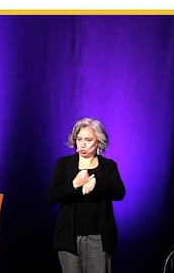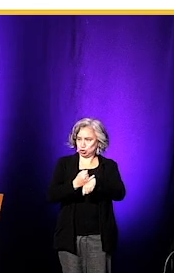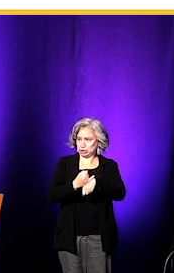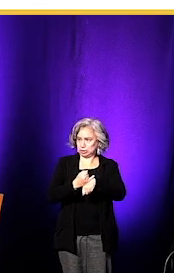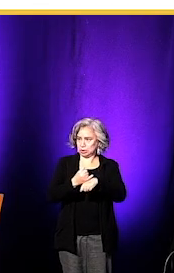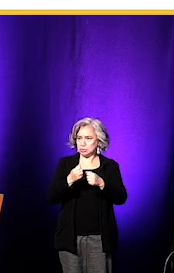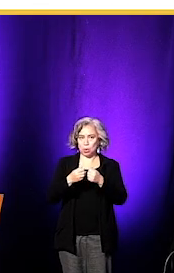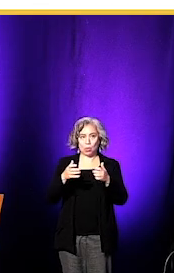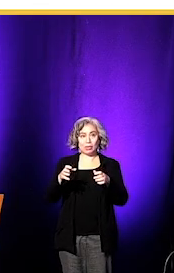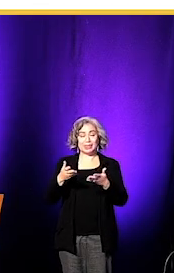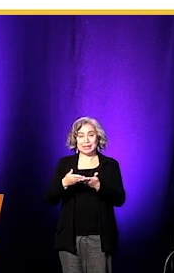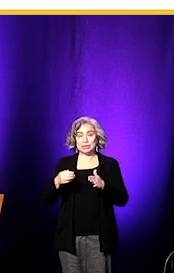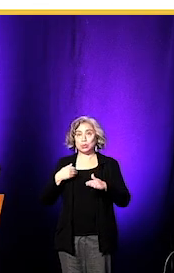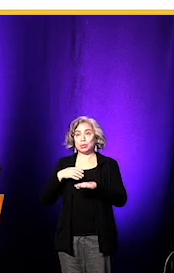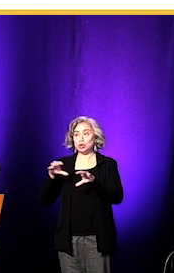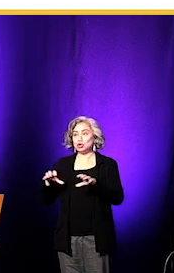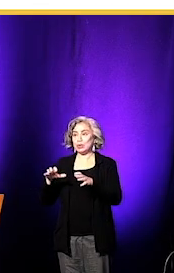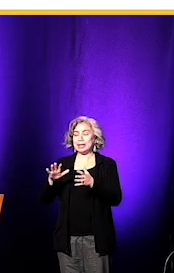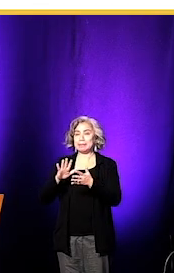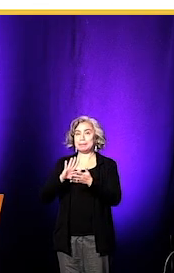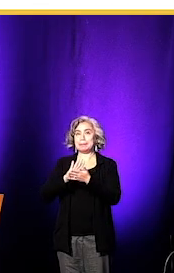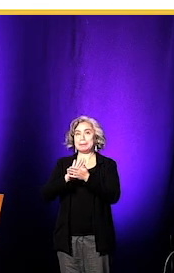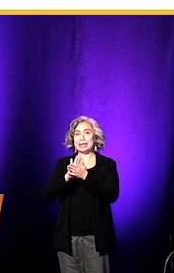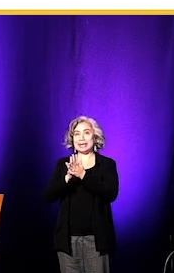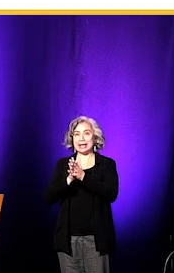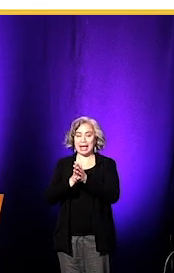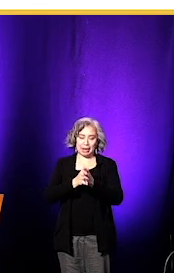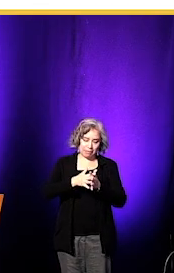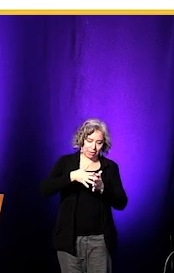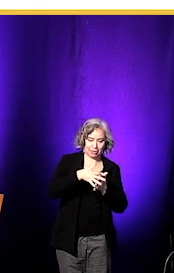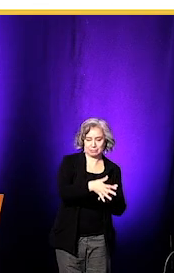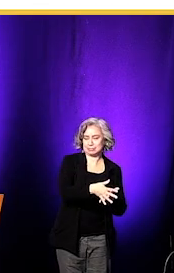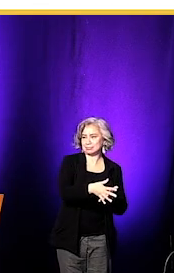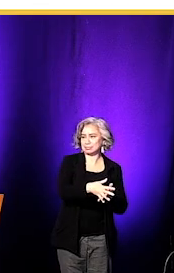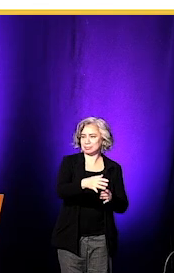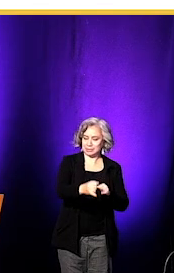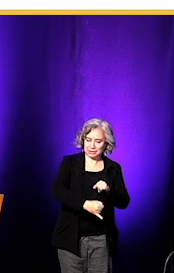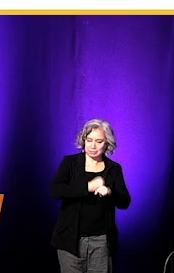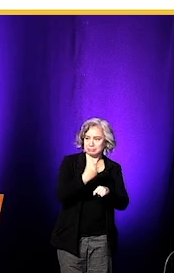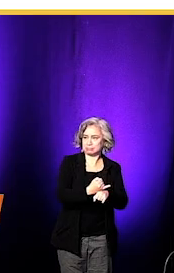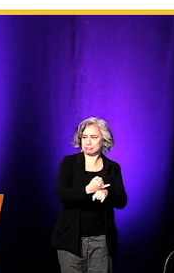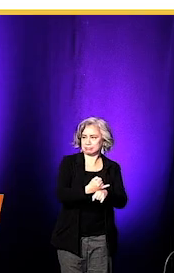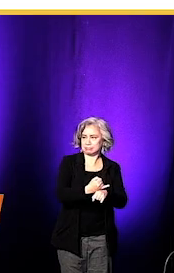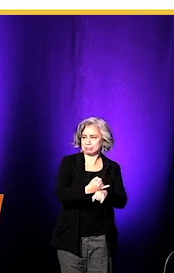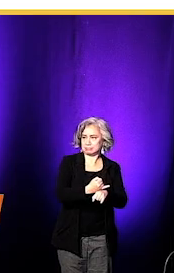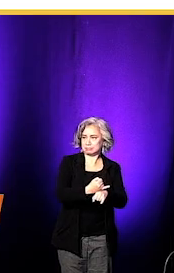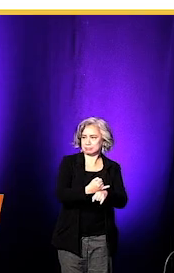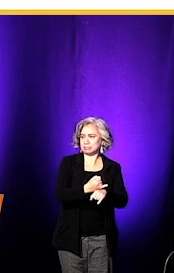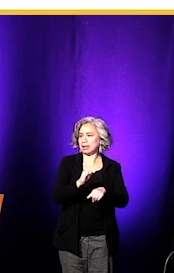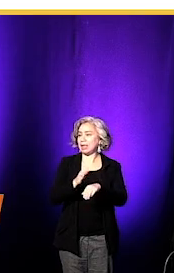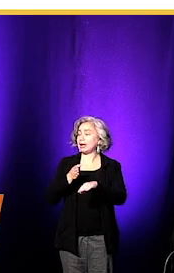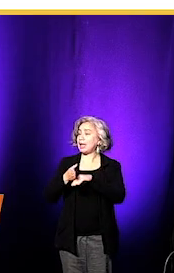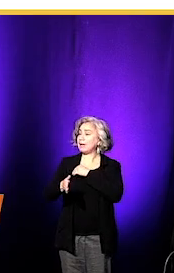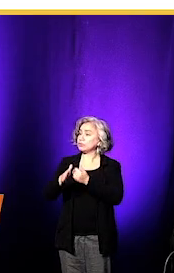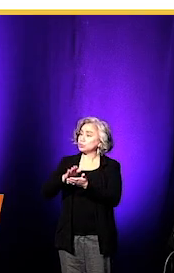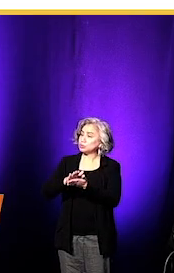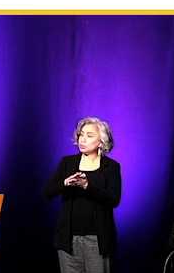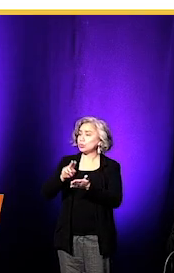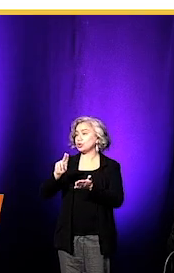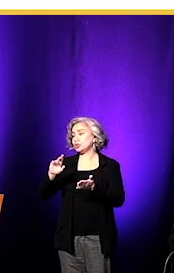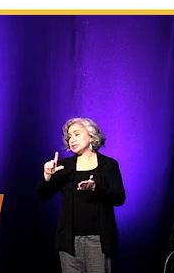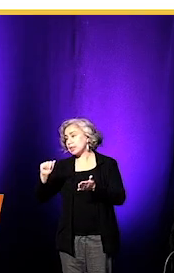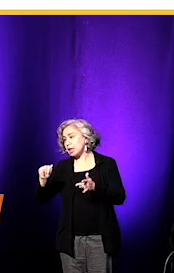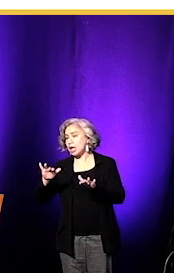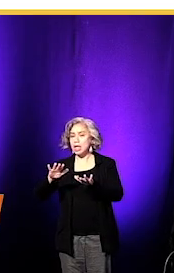institutionalized in ways that they were embedded in the schools, at UCLA, right, in different spaces. And